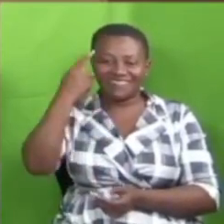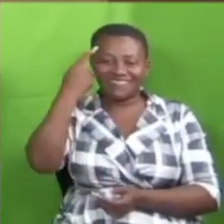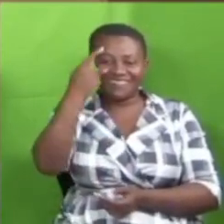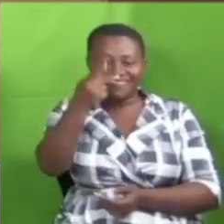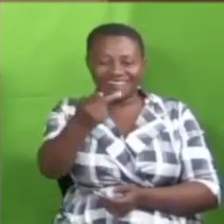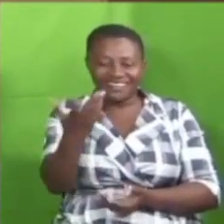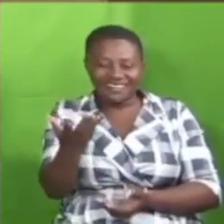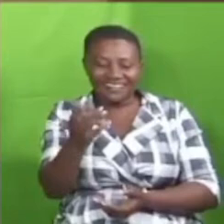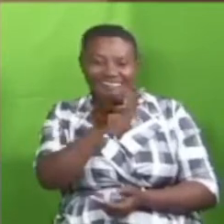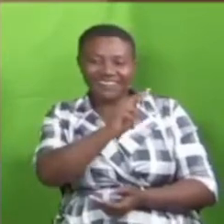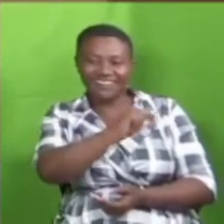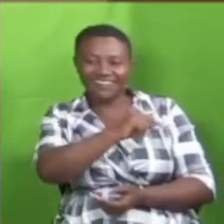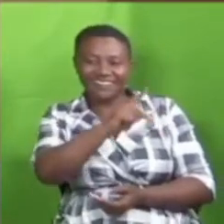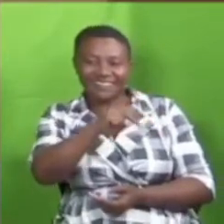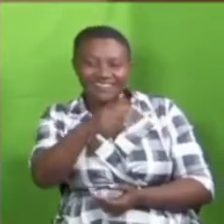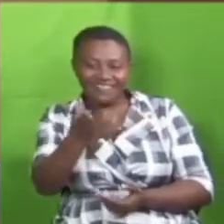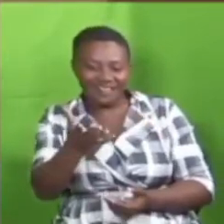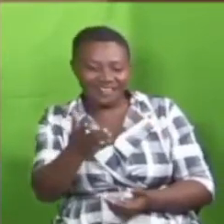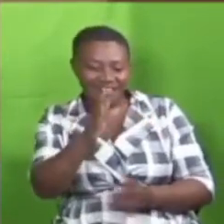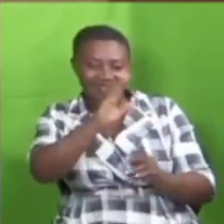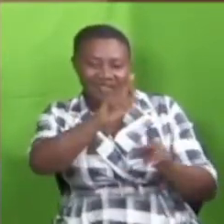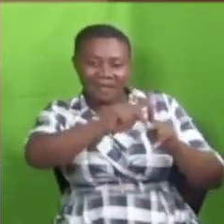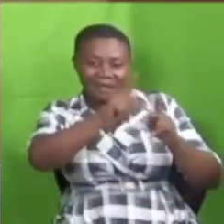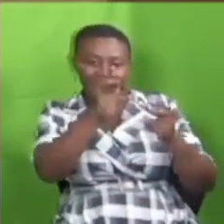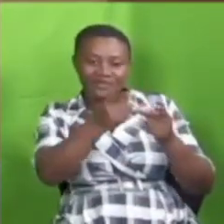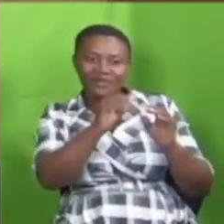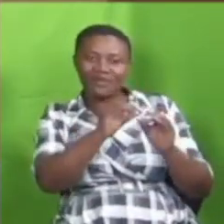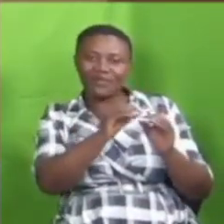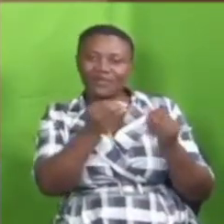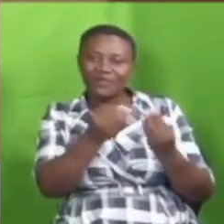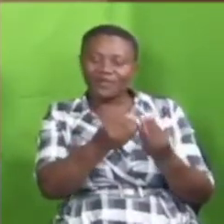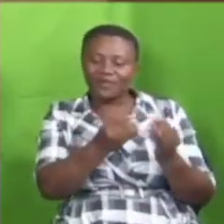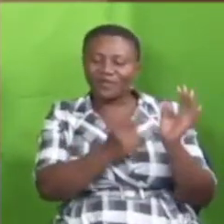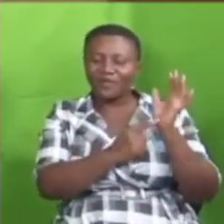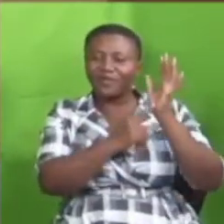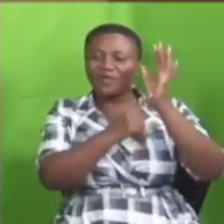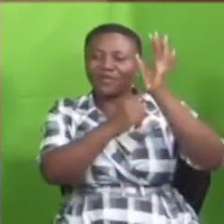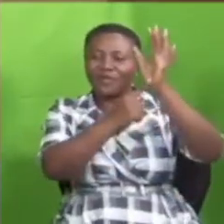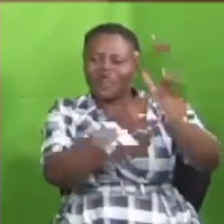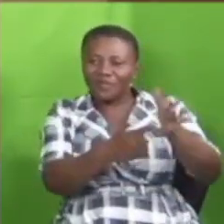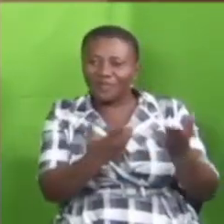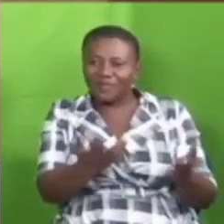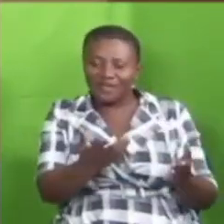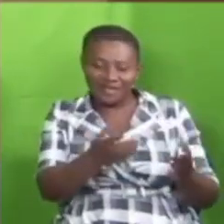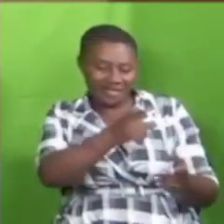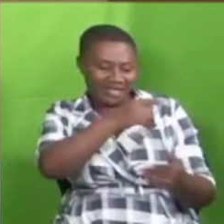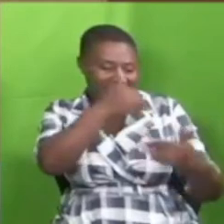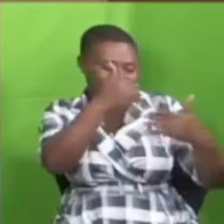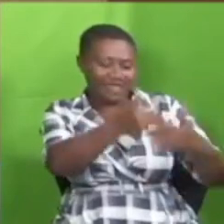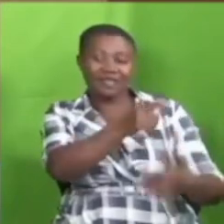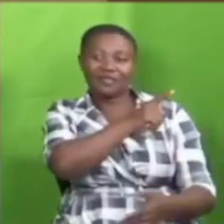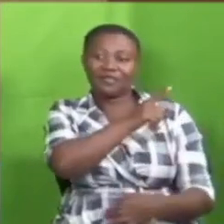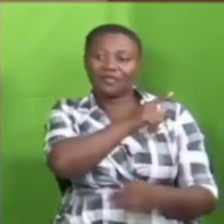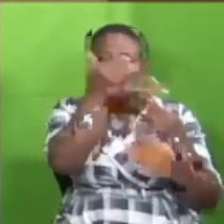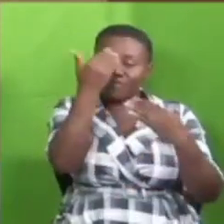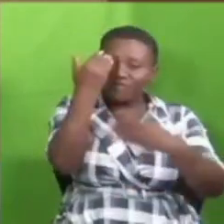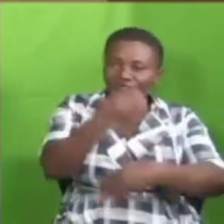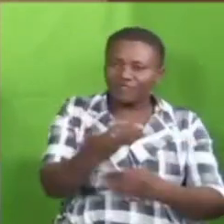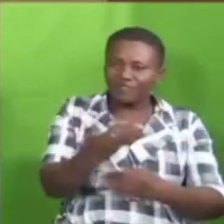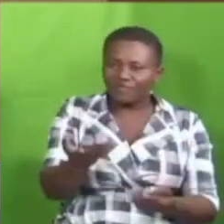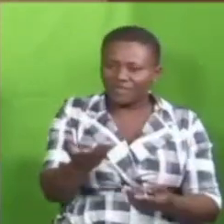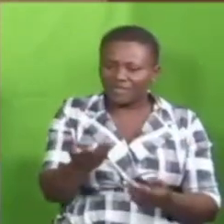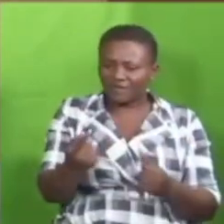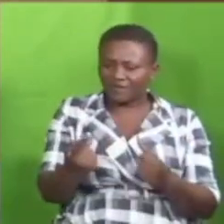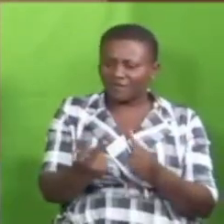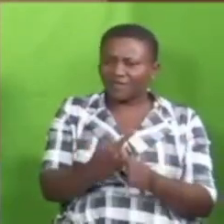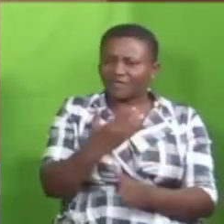MPP party office strategically placed close to the police barrier. And the first thing I